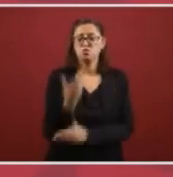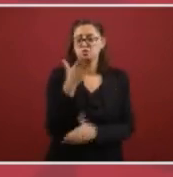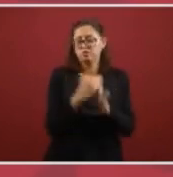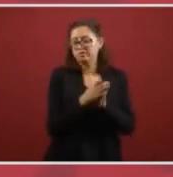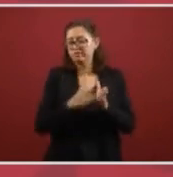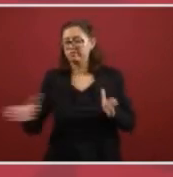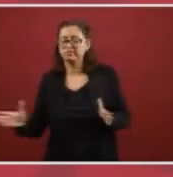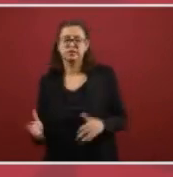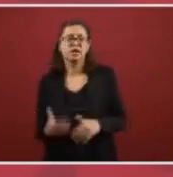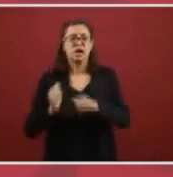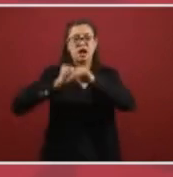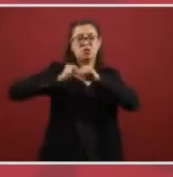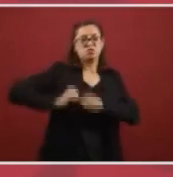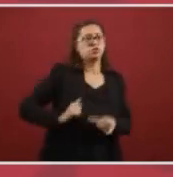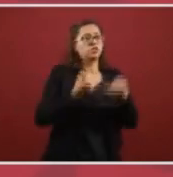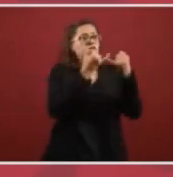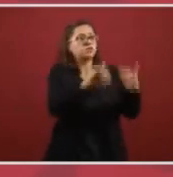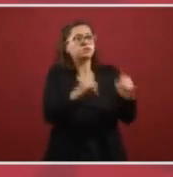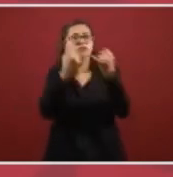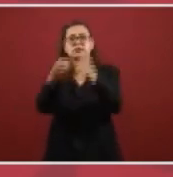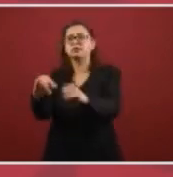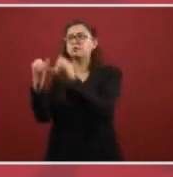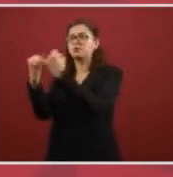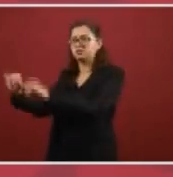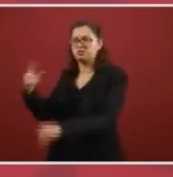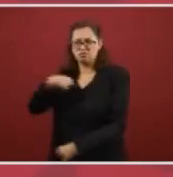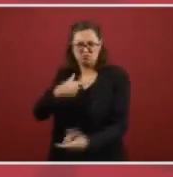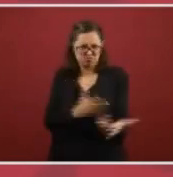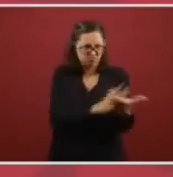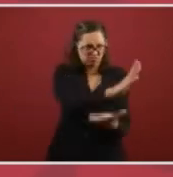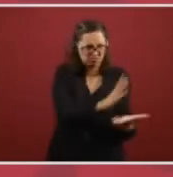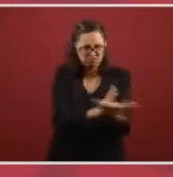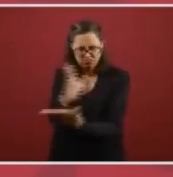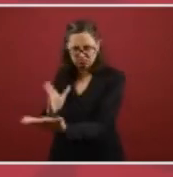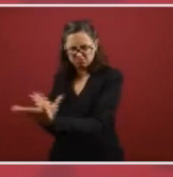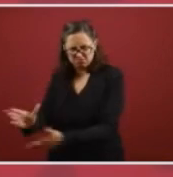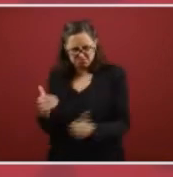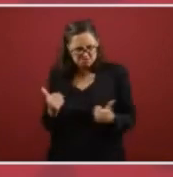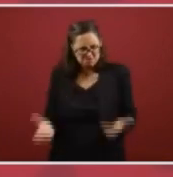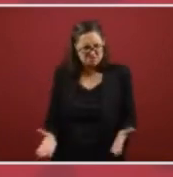a new era, independence. Why am I going to get involved